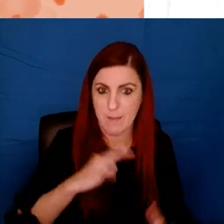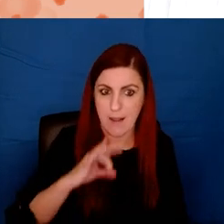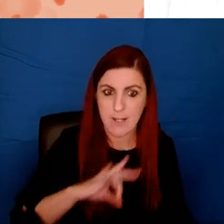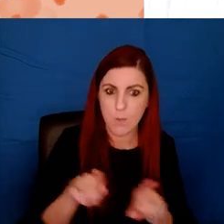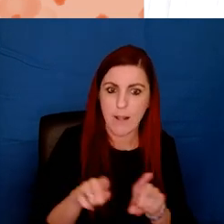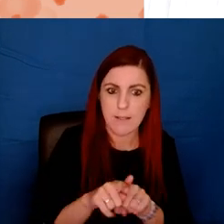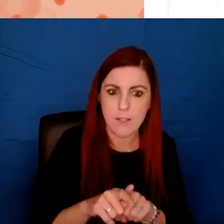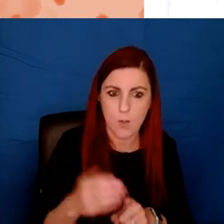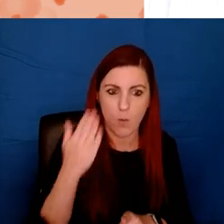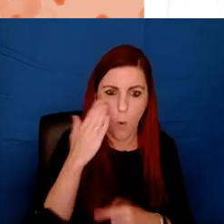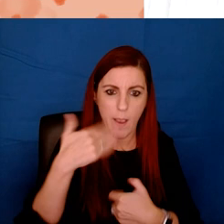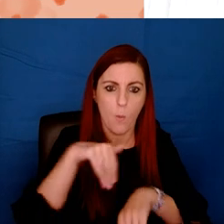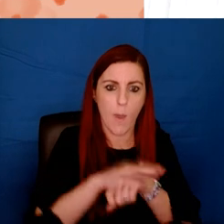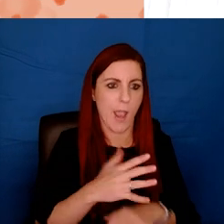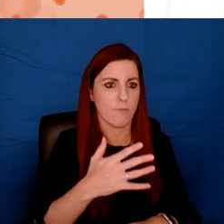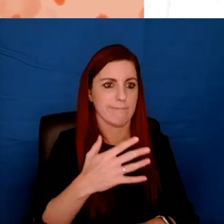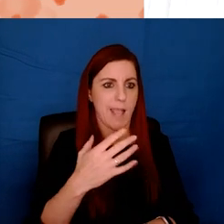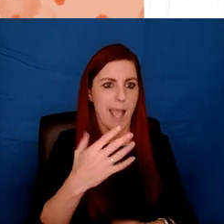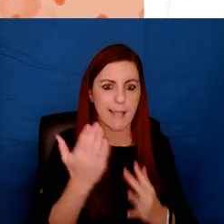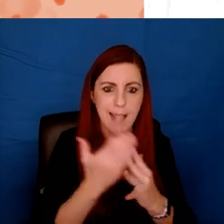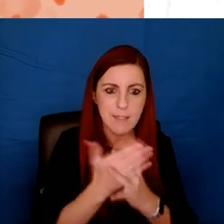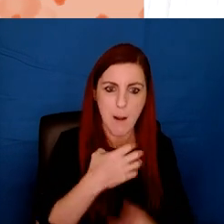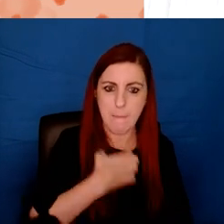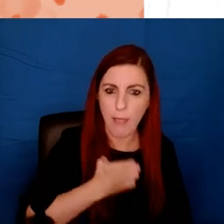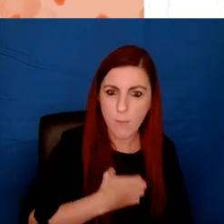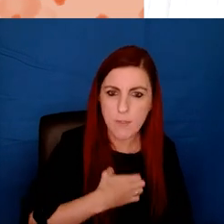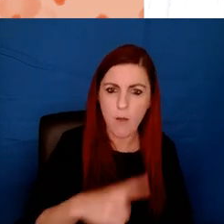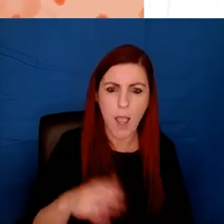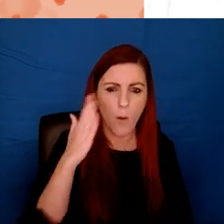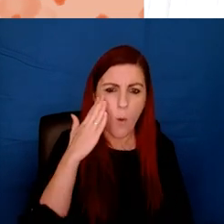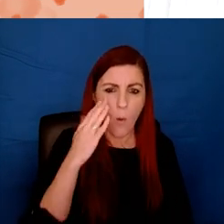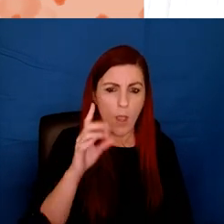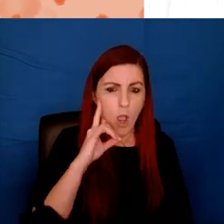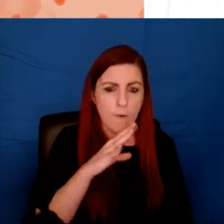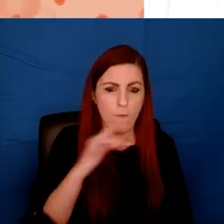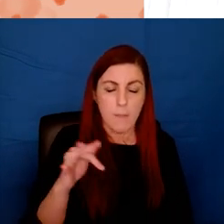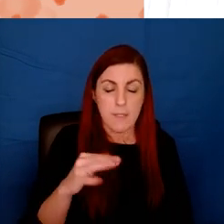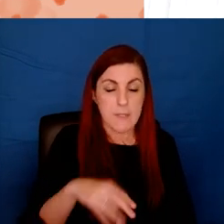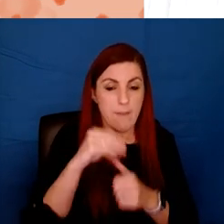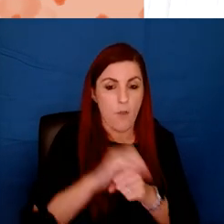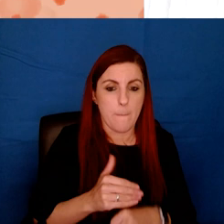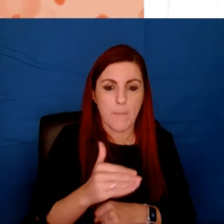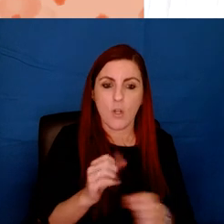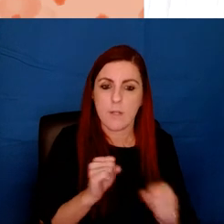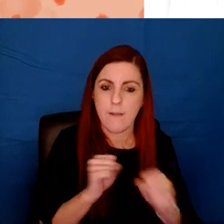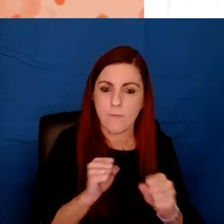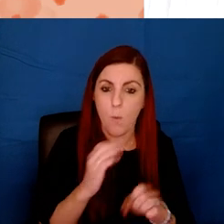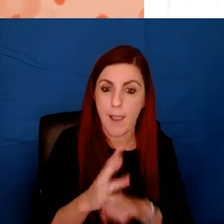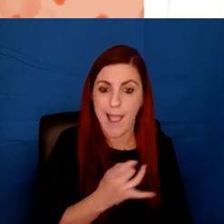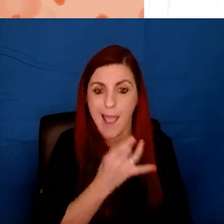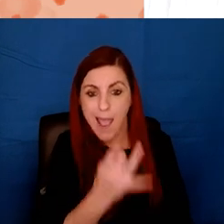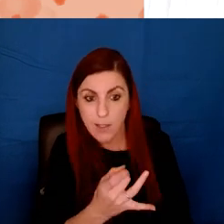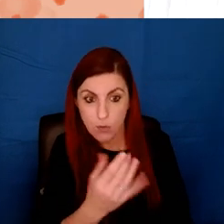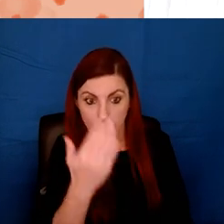knowing where the accessible bathrooms are, and what we heard, especially from maternity service staff, was, you know, when we asked, do